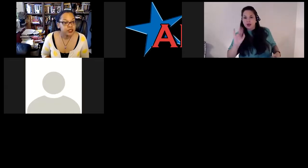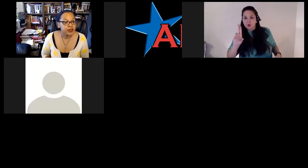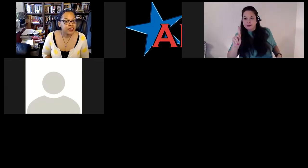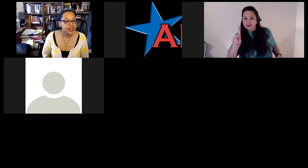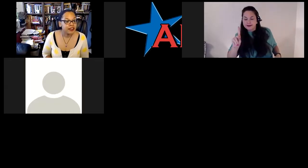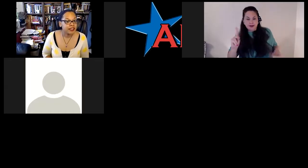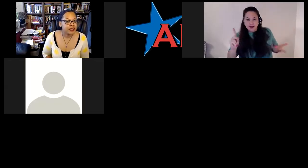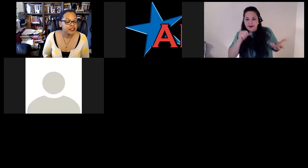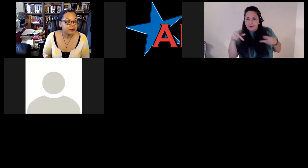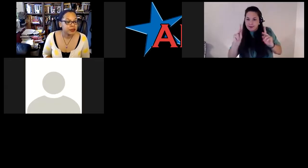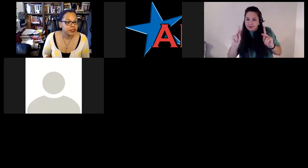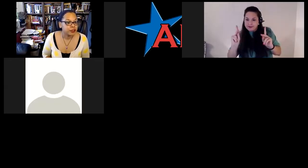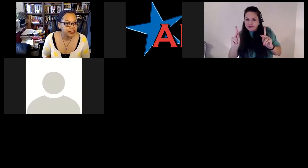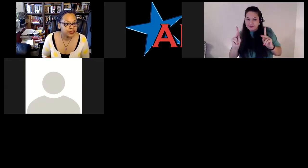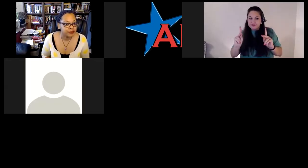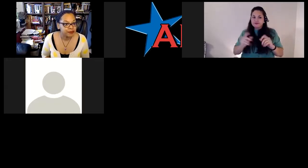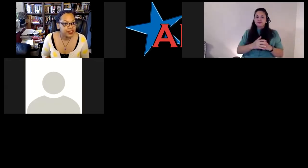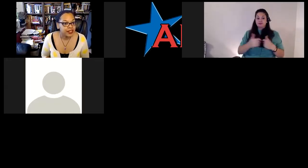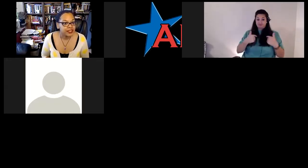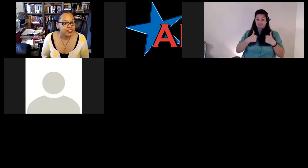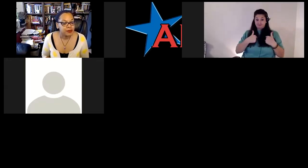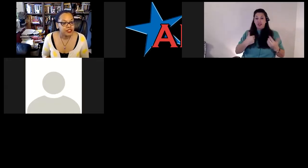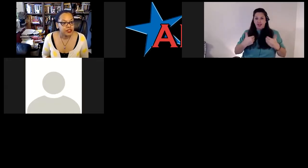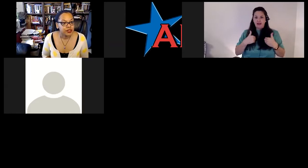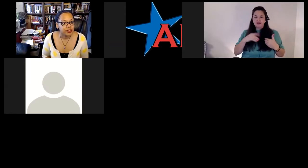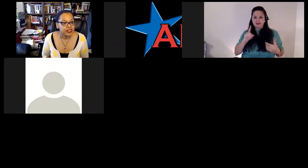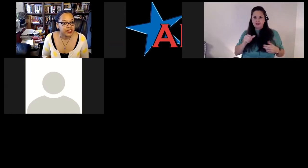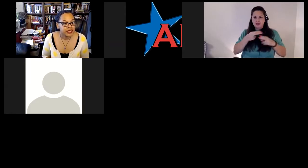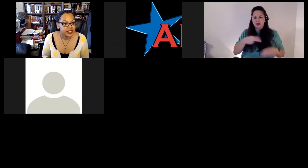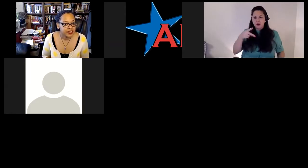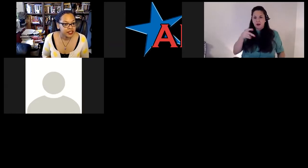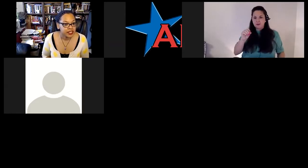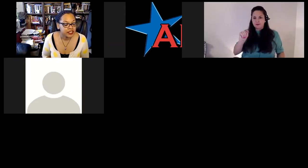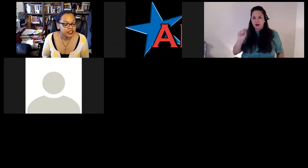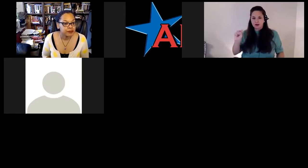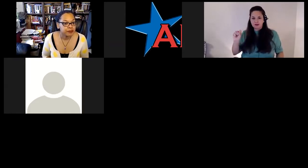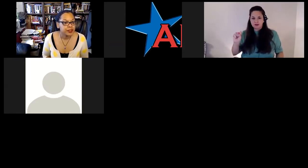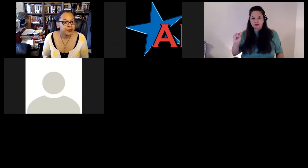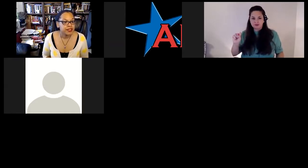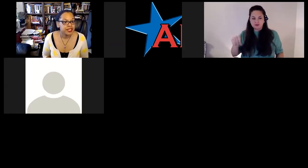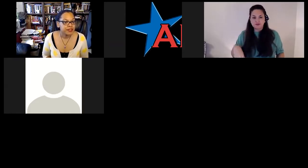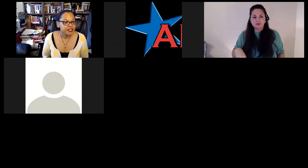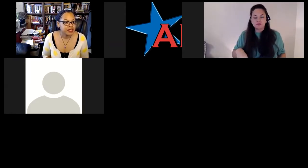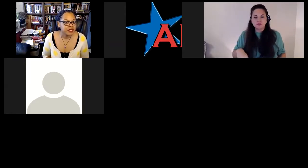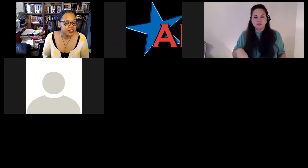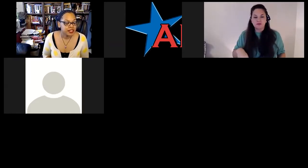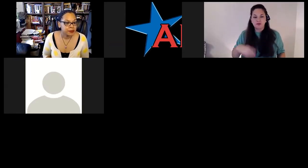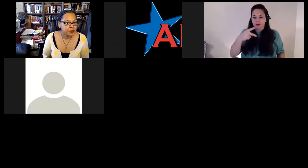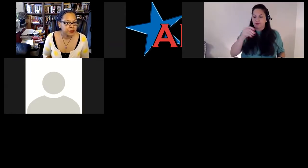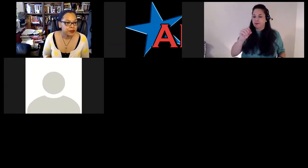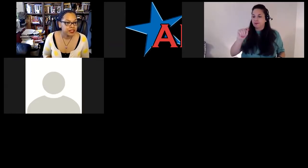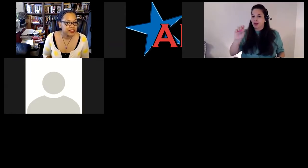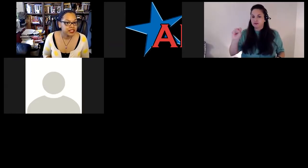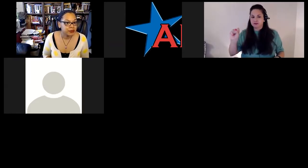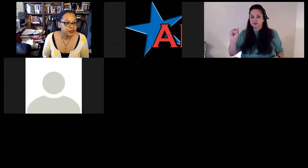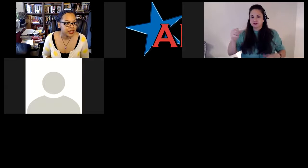Also, I have a disability called POTS. It stands for postural orthostatic tachycardia syndrome. What that means is if I sit up